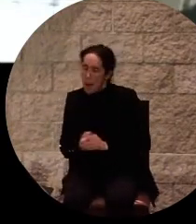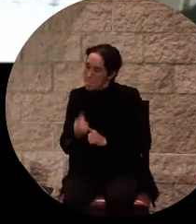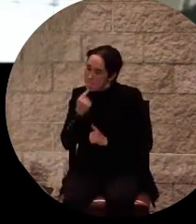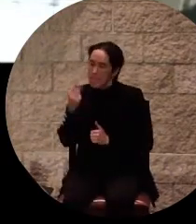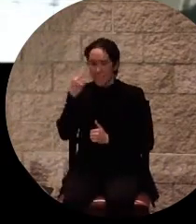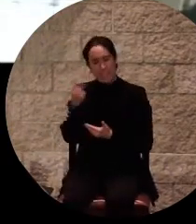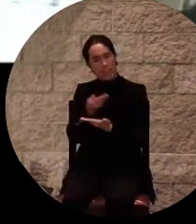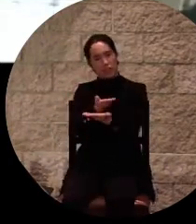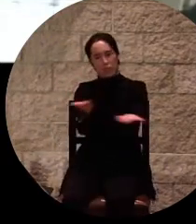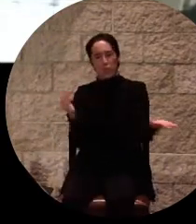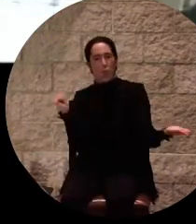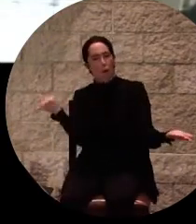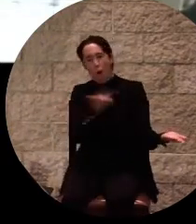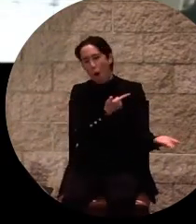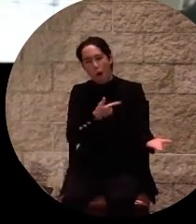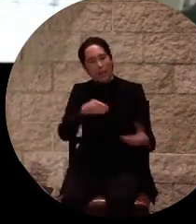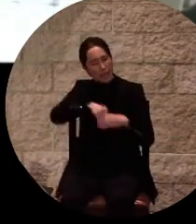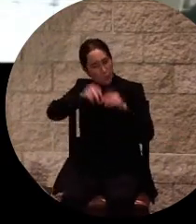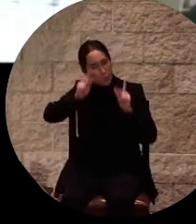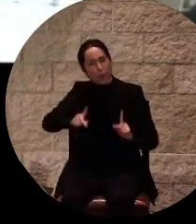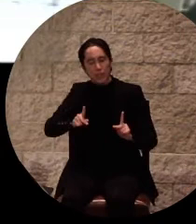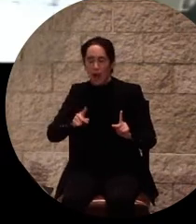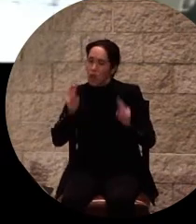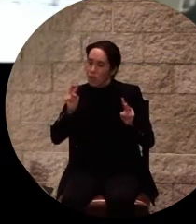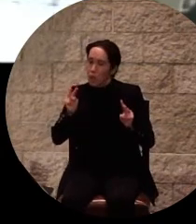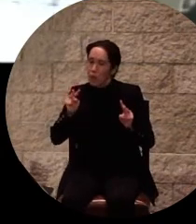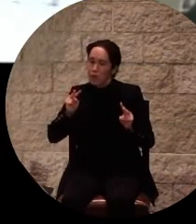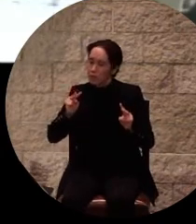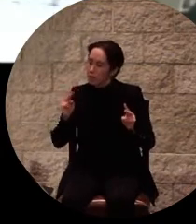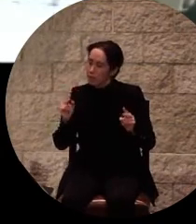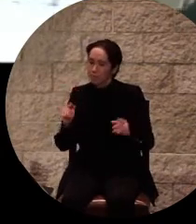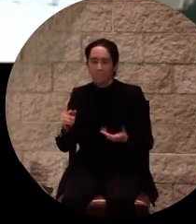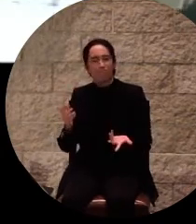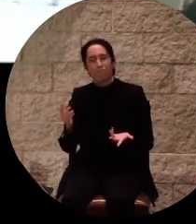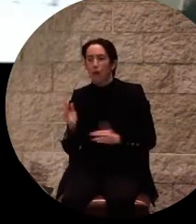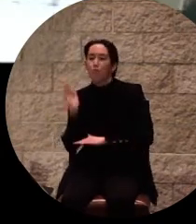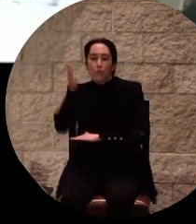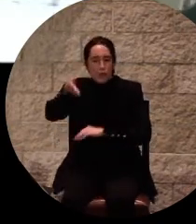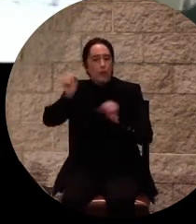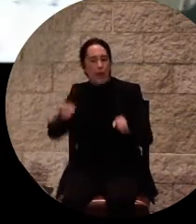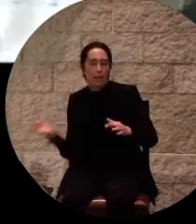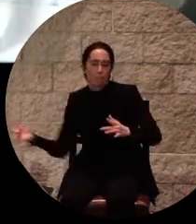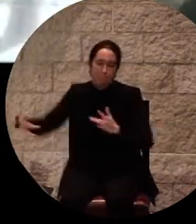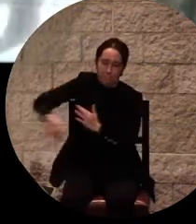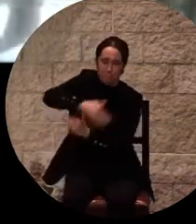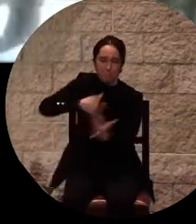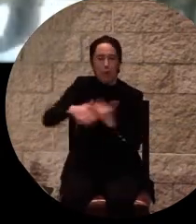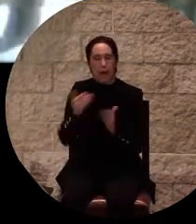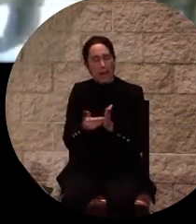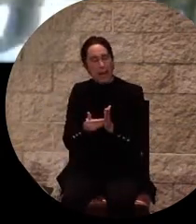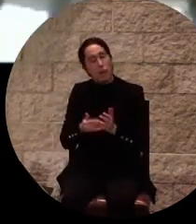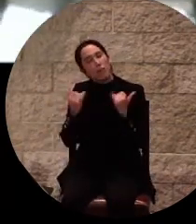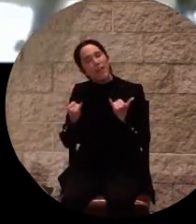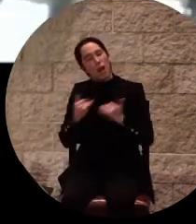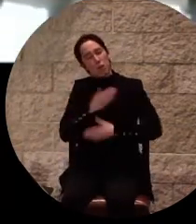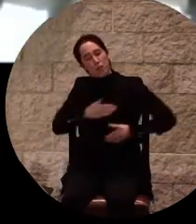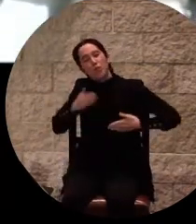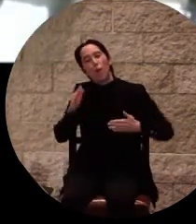that day when we can be together. But for now, enjoy this concert. I might keep